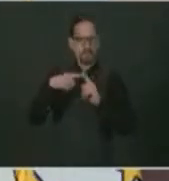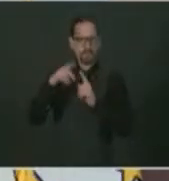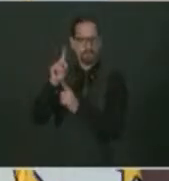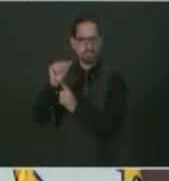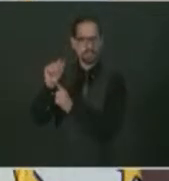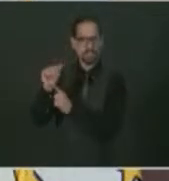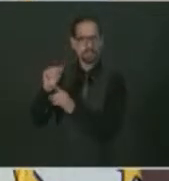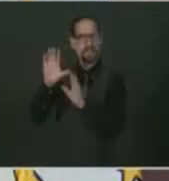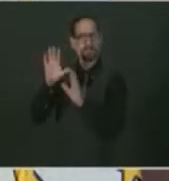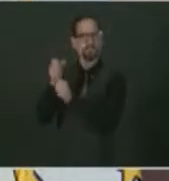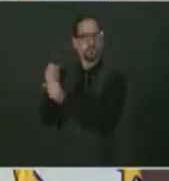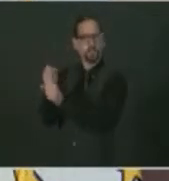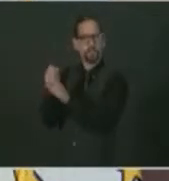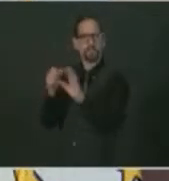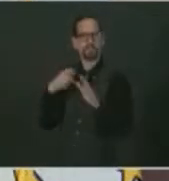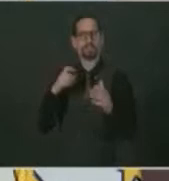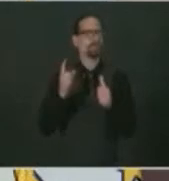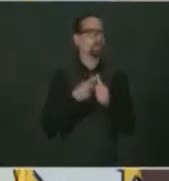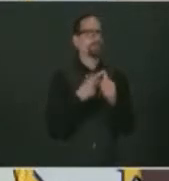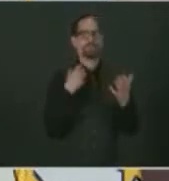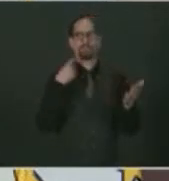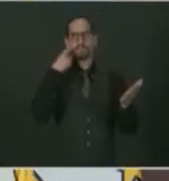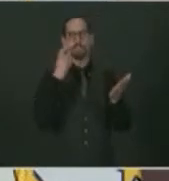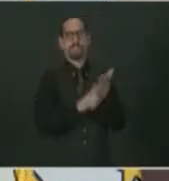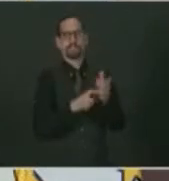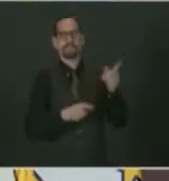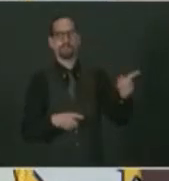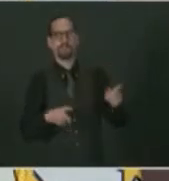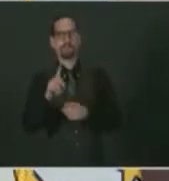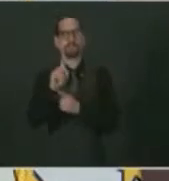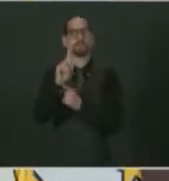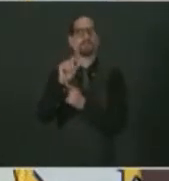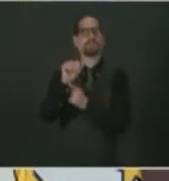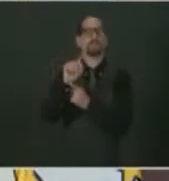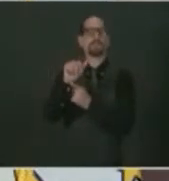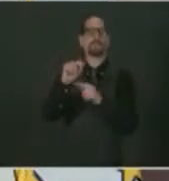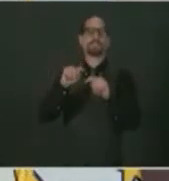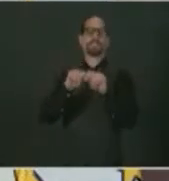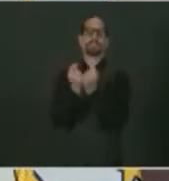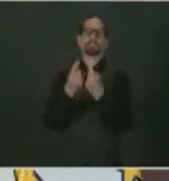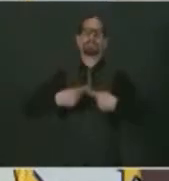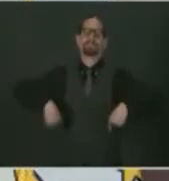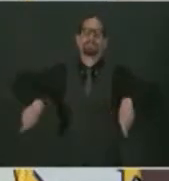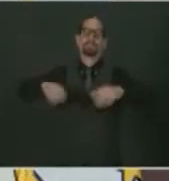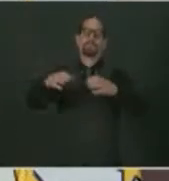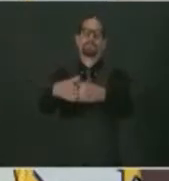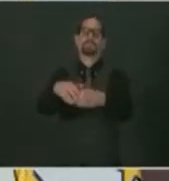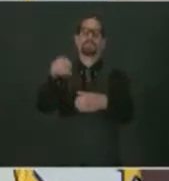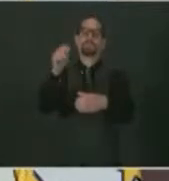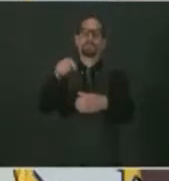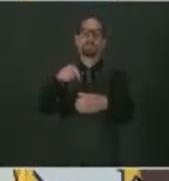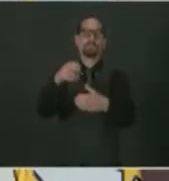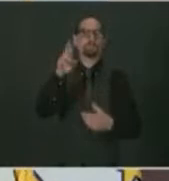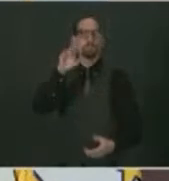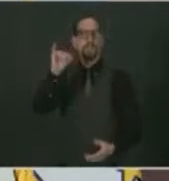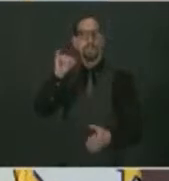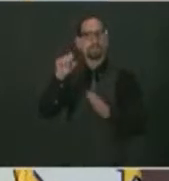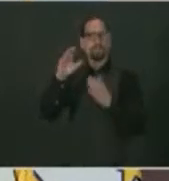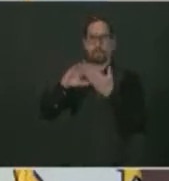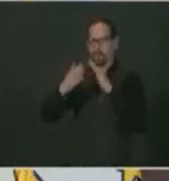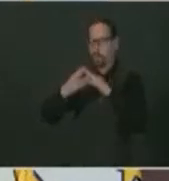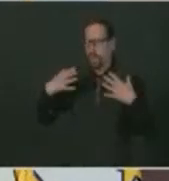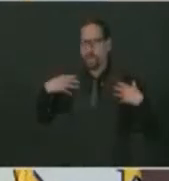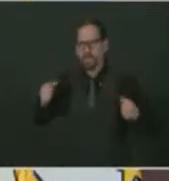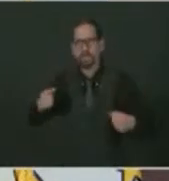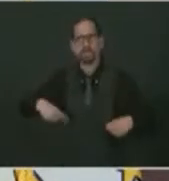entire data team across our COVID response and at the Rhode Island Department of Health. You can